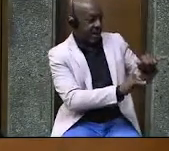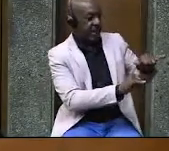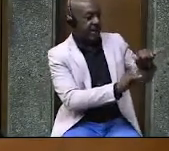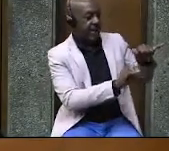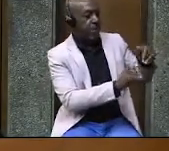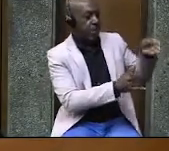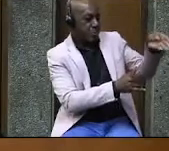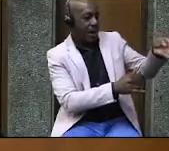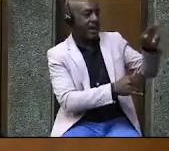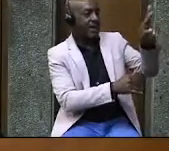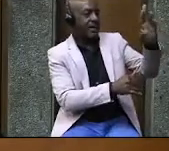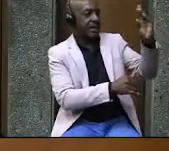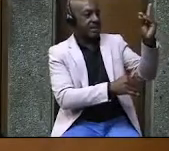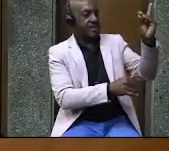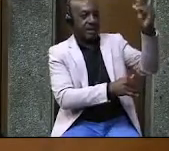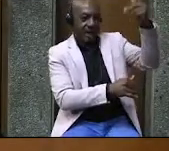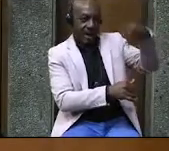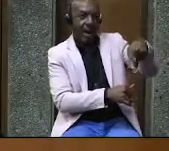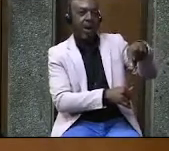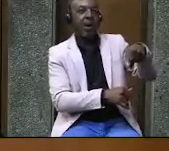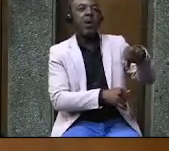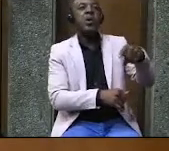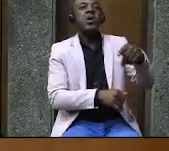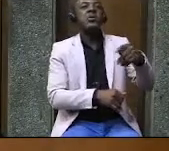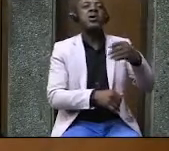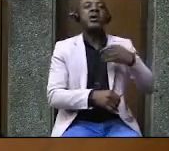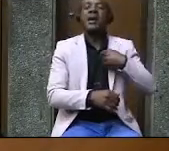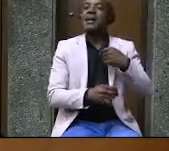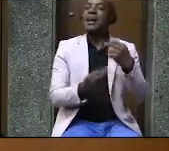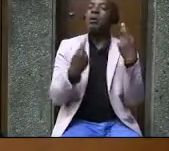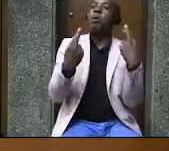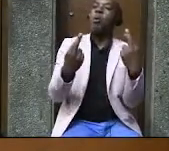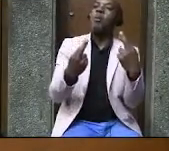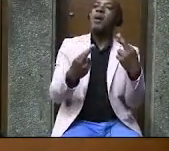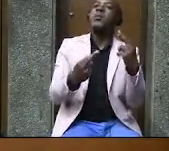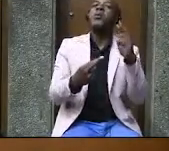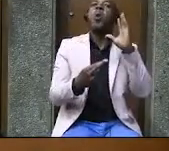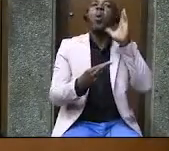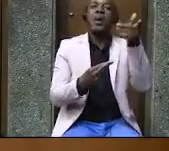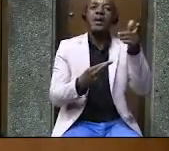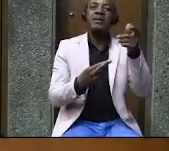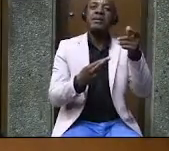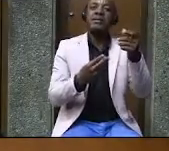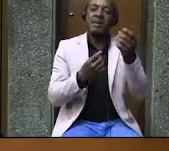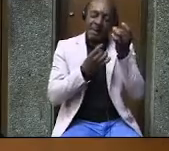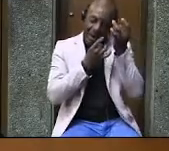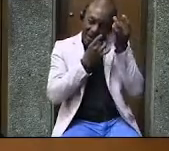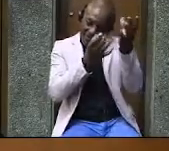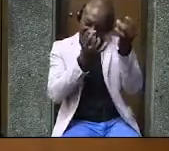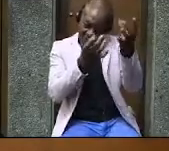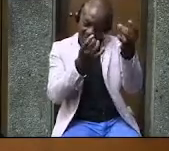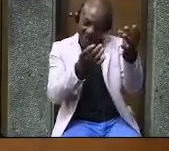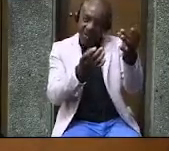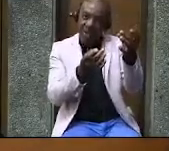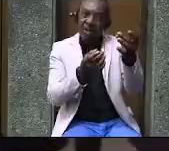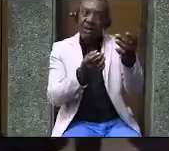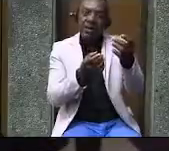la besicabanga ukuthi sizothola impendulo zalokho ngoba size sakhuluma okokuqala ngalezi khalo zethu.